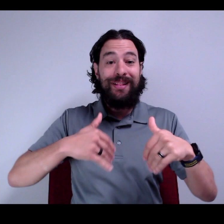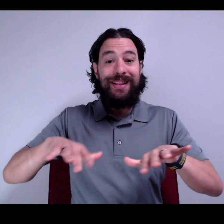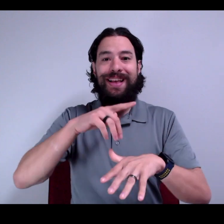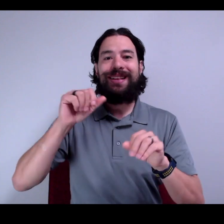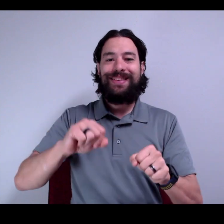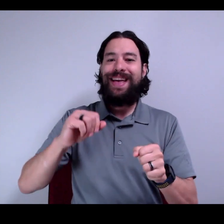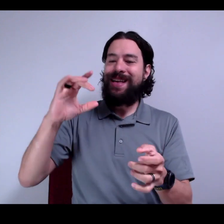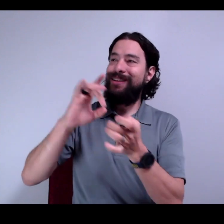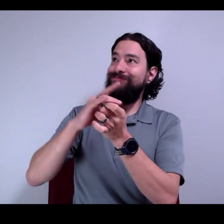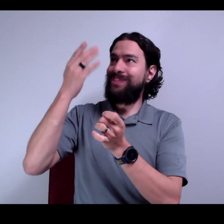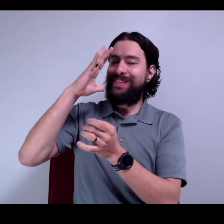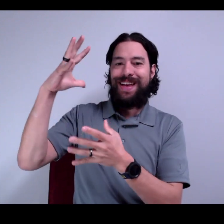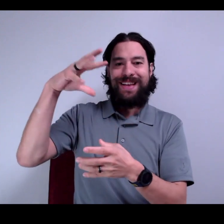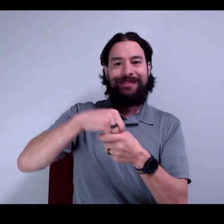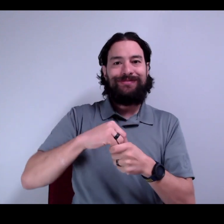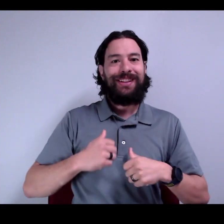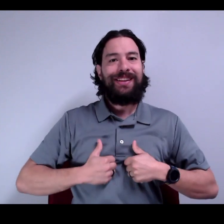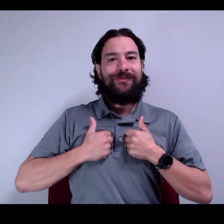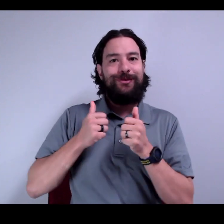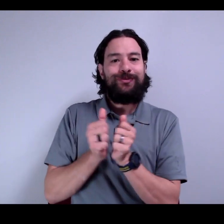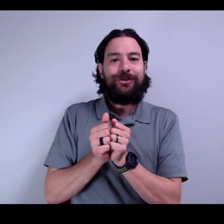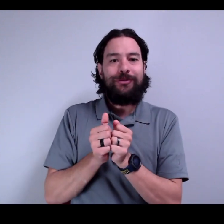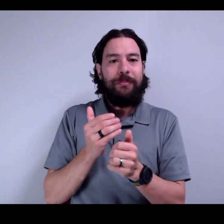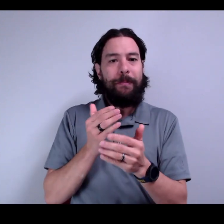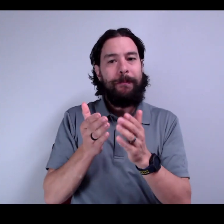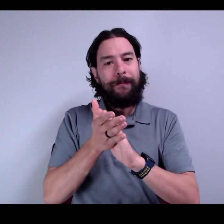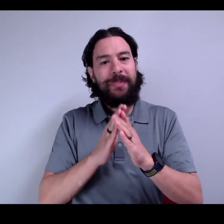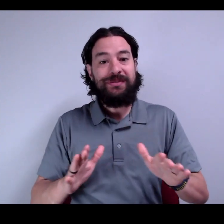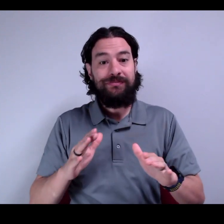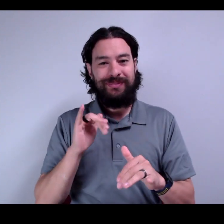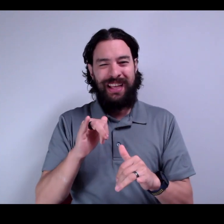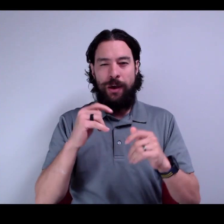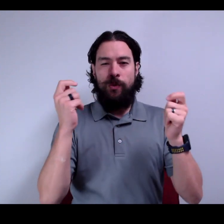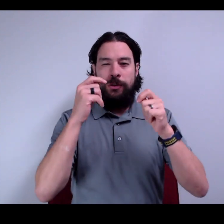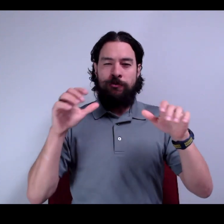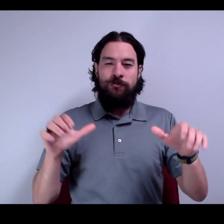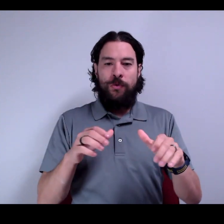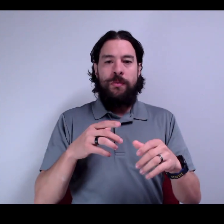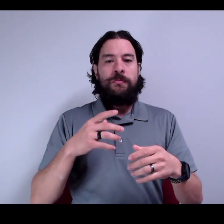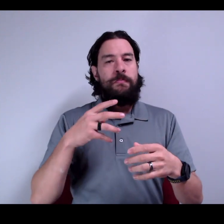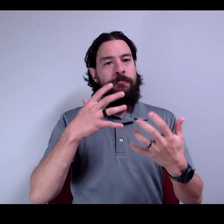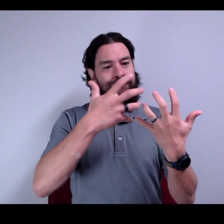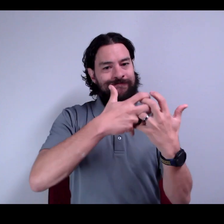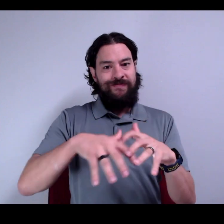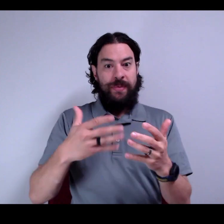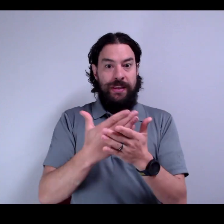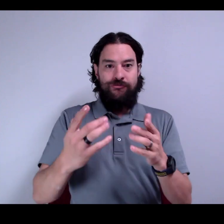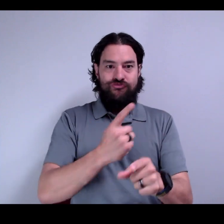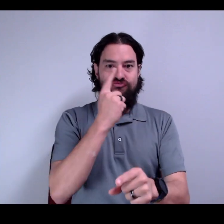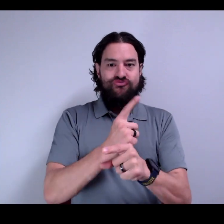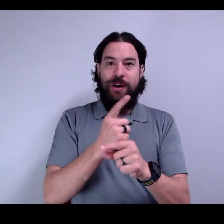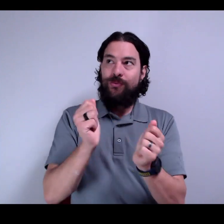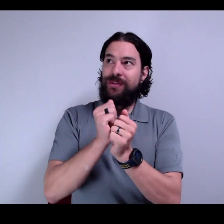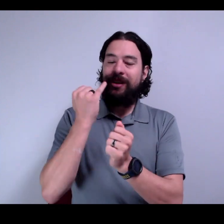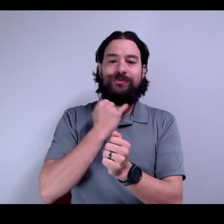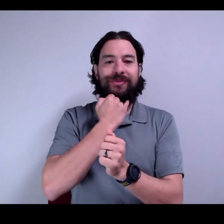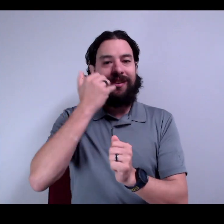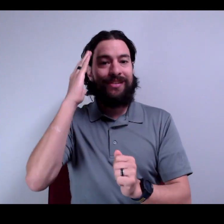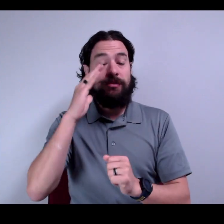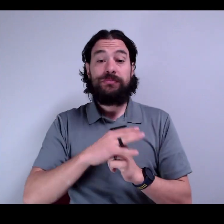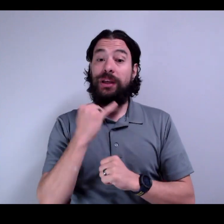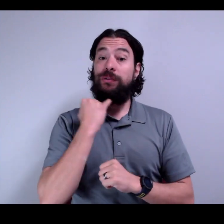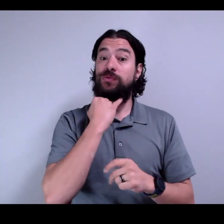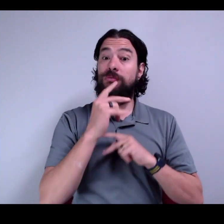God and his people can live together in peace. So this ritual makes things right between Israel and God. And more than that, the